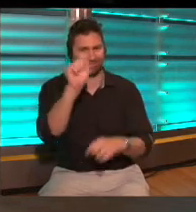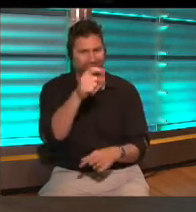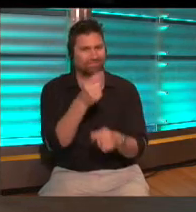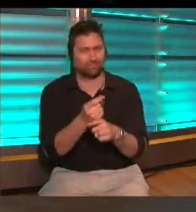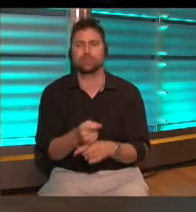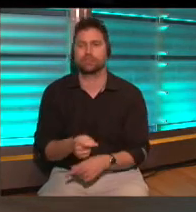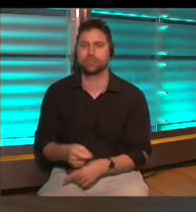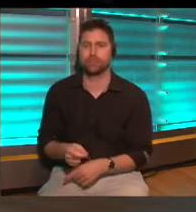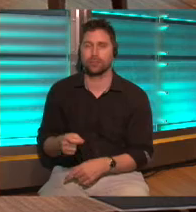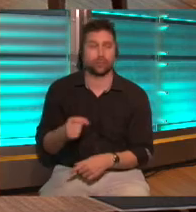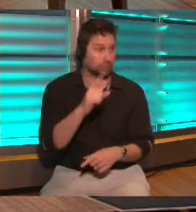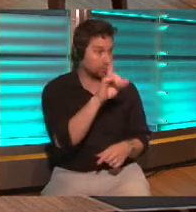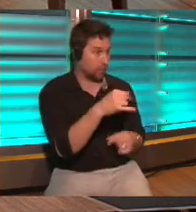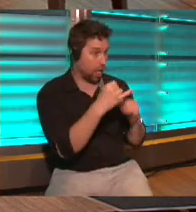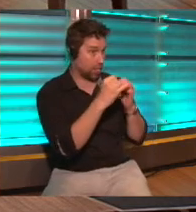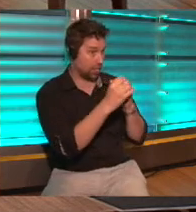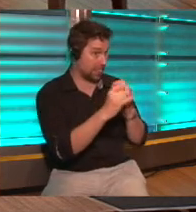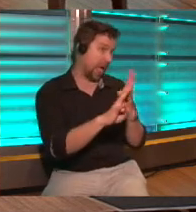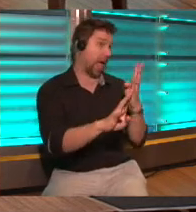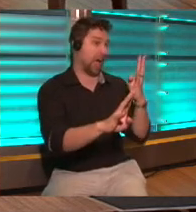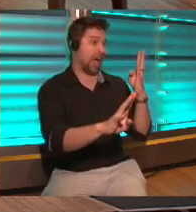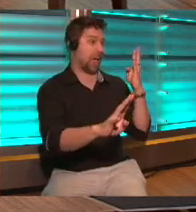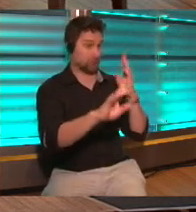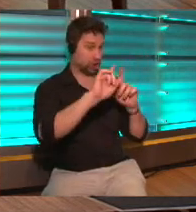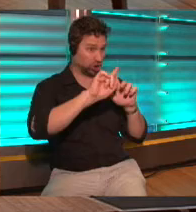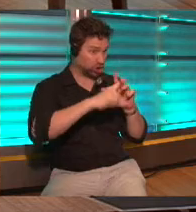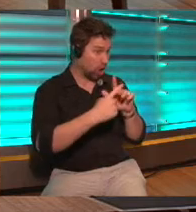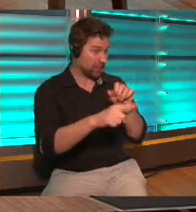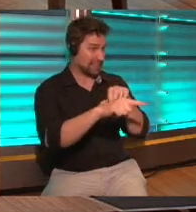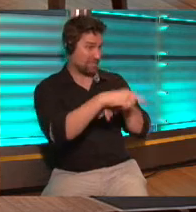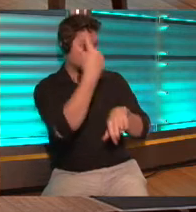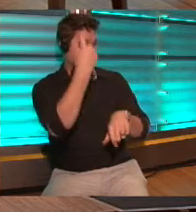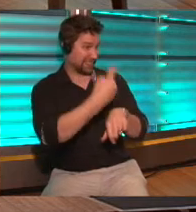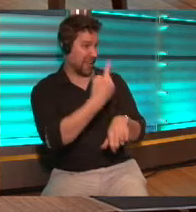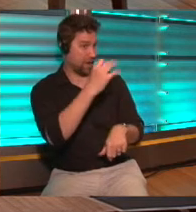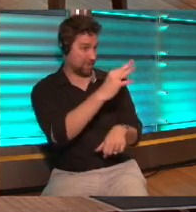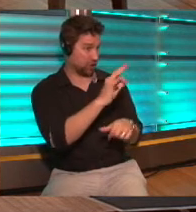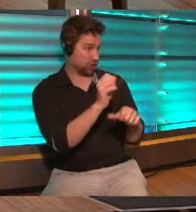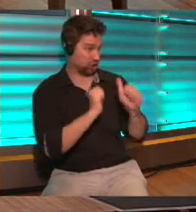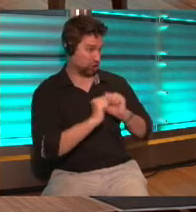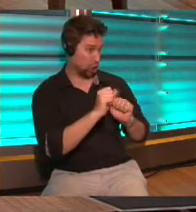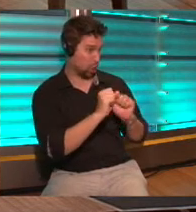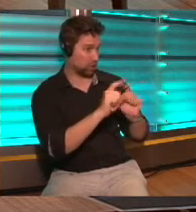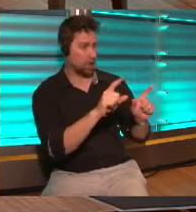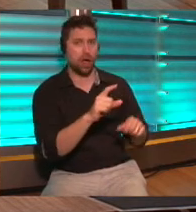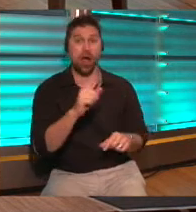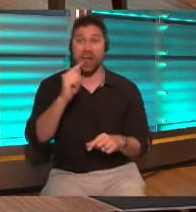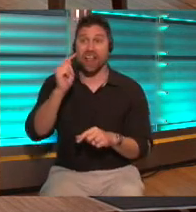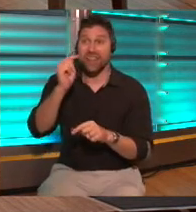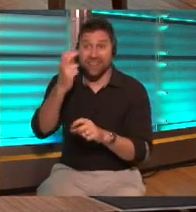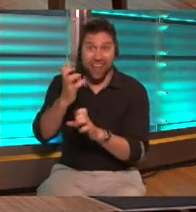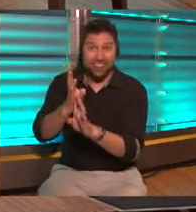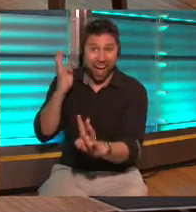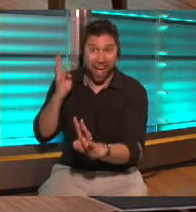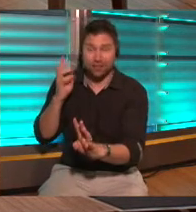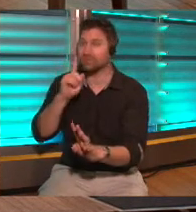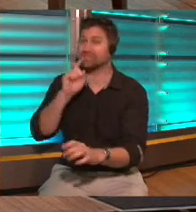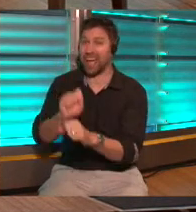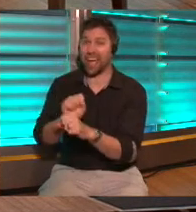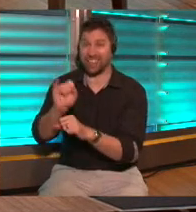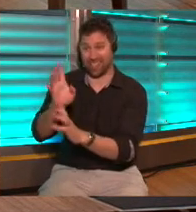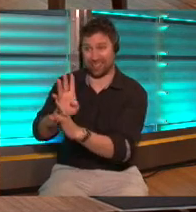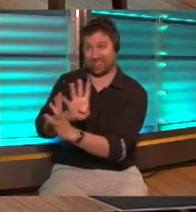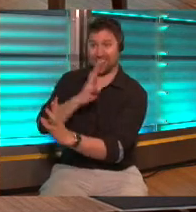line start day one when that show aired? With that Georgetown cupcake line around the block? That line started